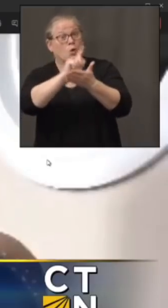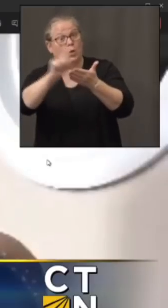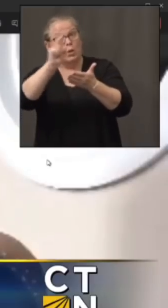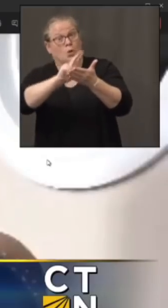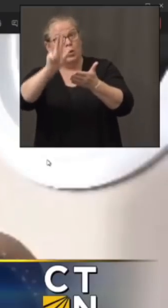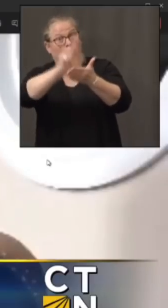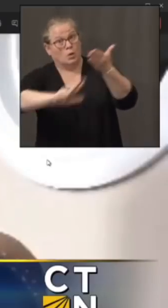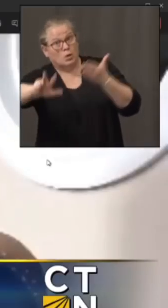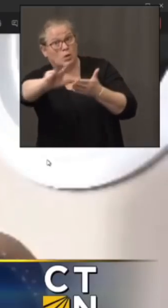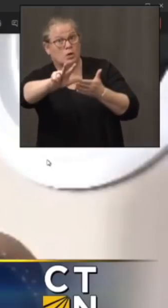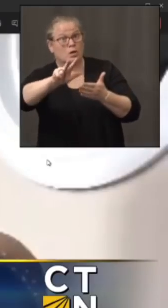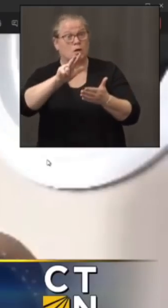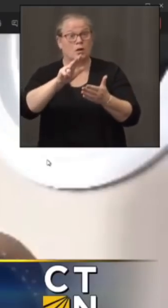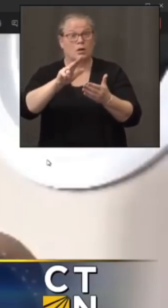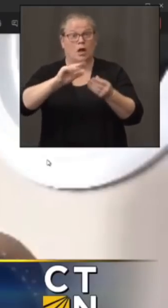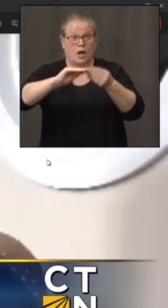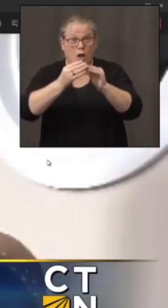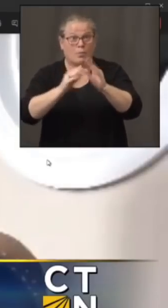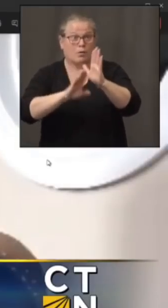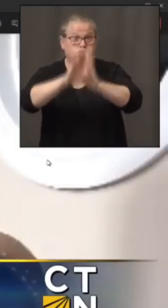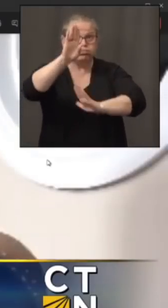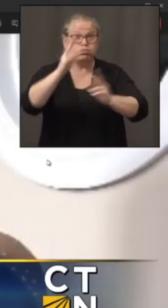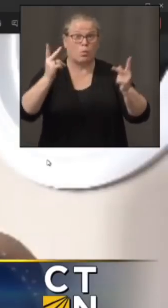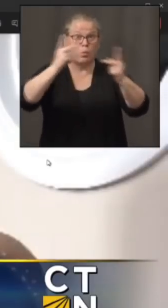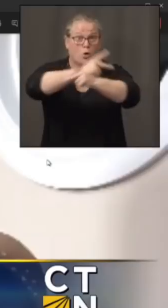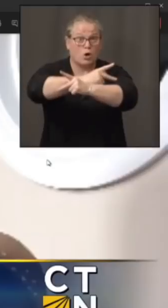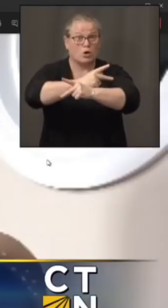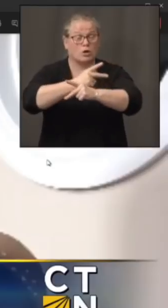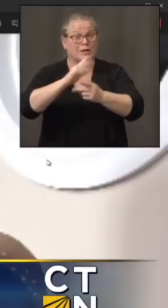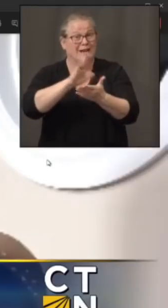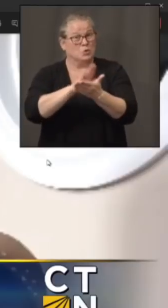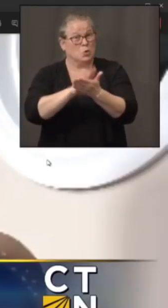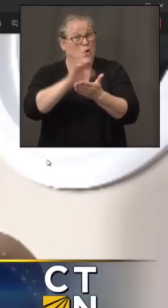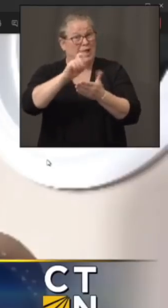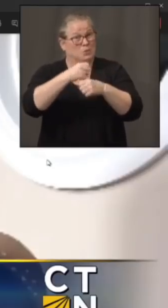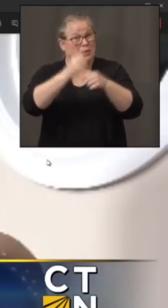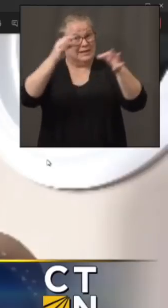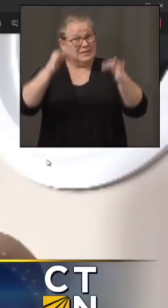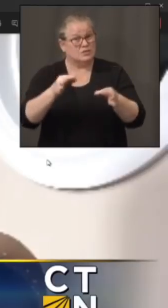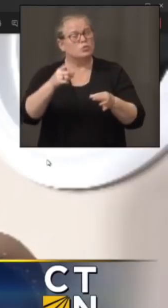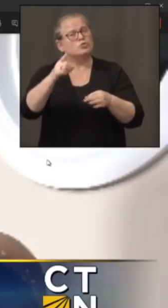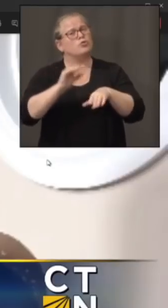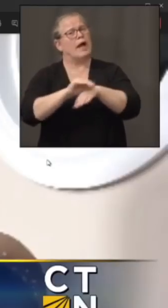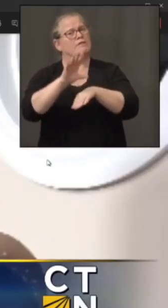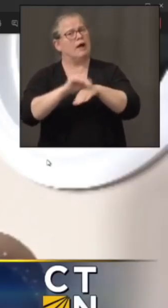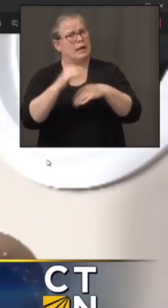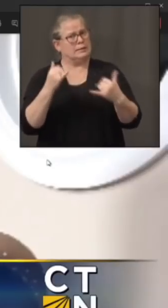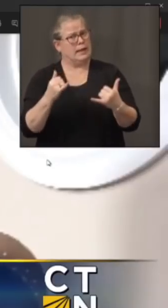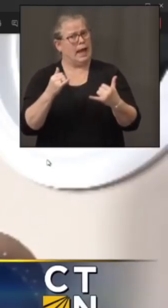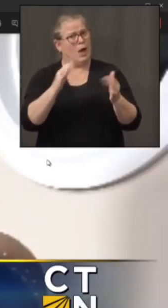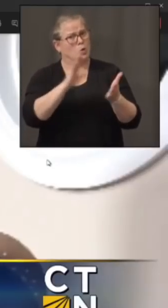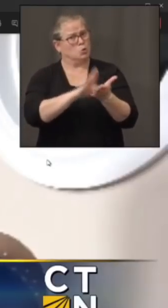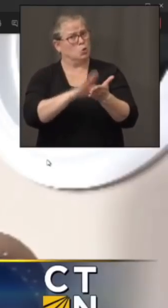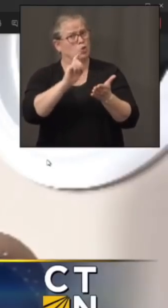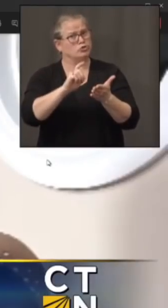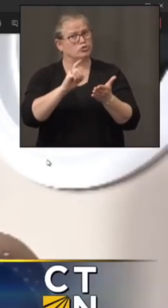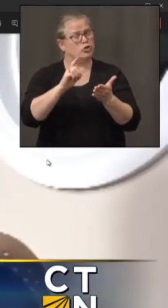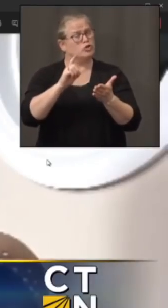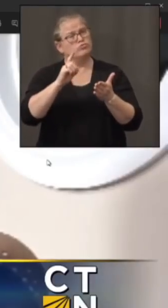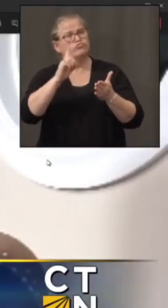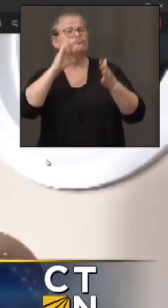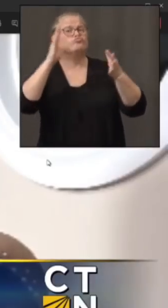decision, would you advise that they make those decisions preemptively now? No, I mean, I think that there are certain things we